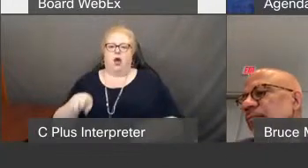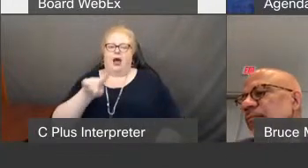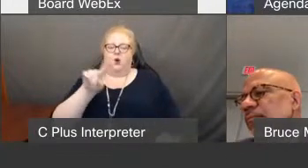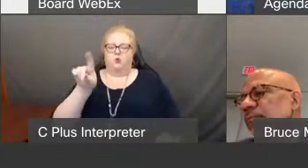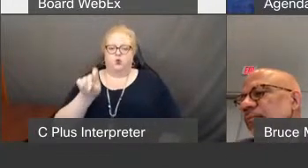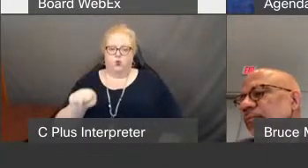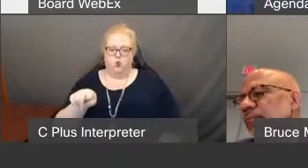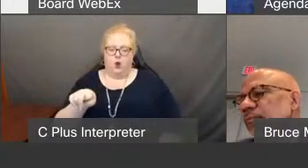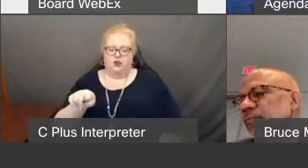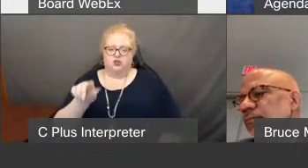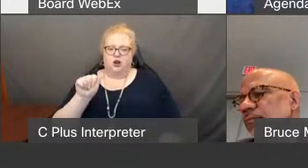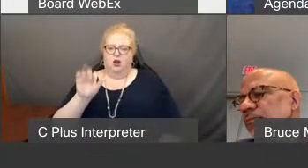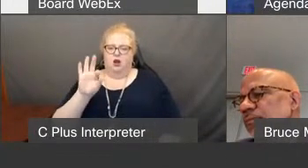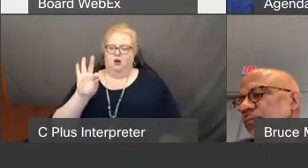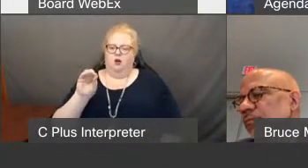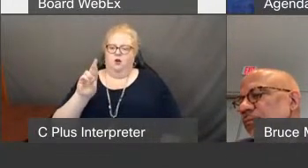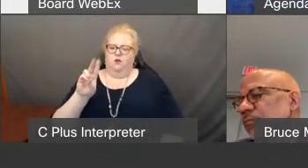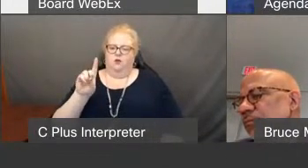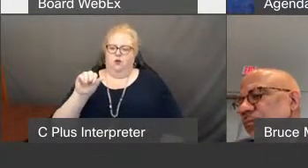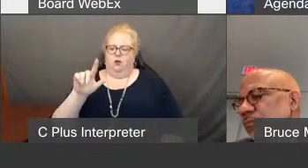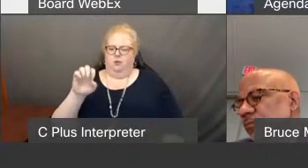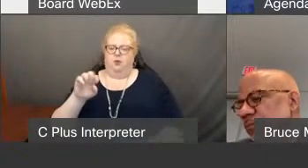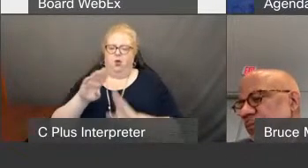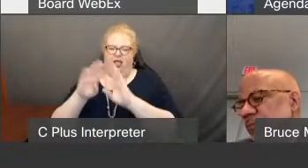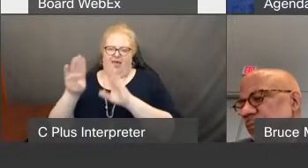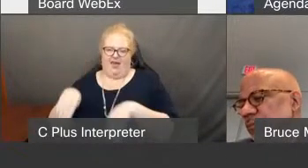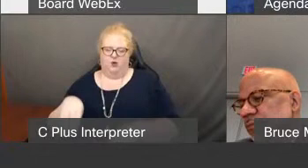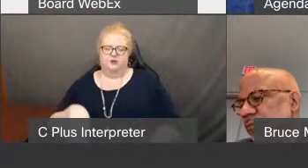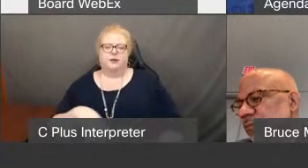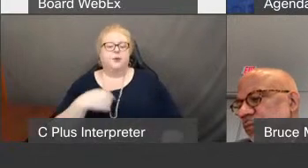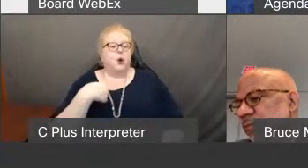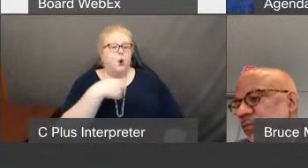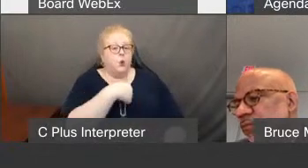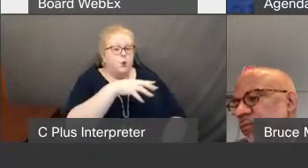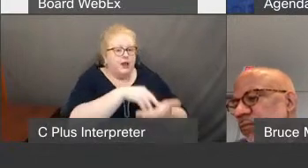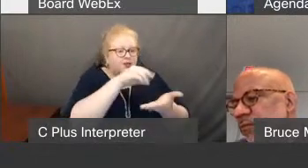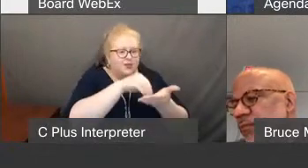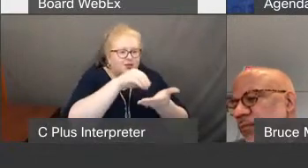things, and I feel fortunate that we learn things and